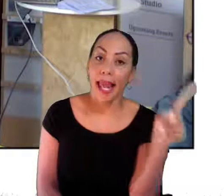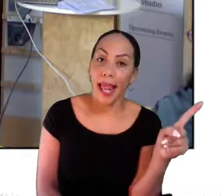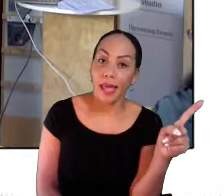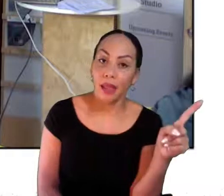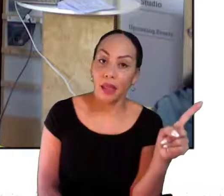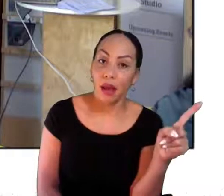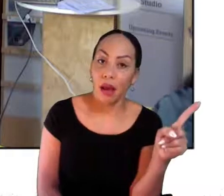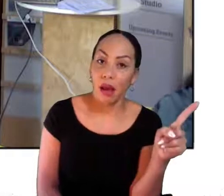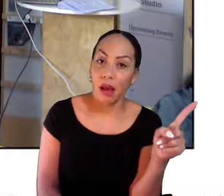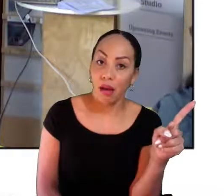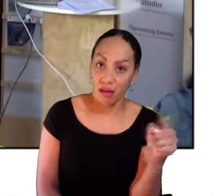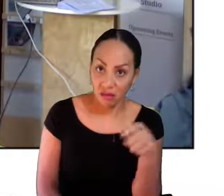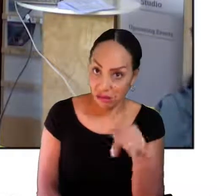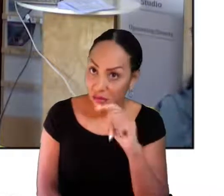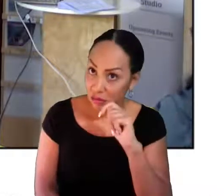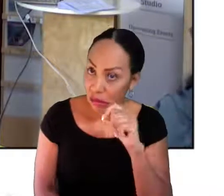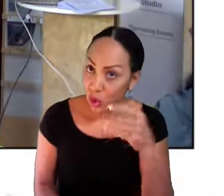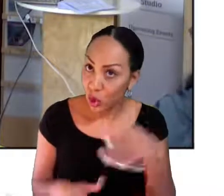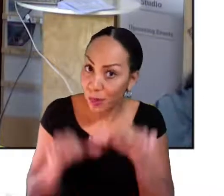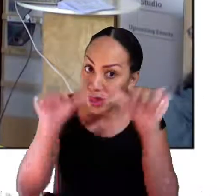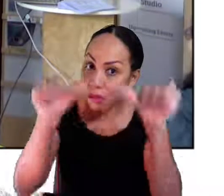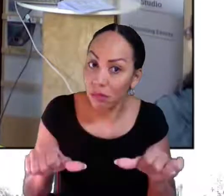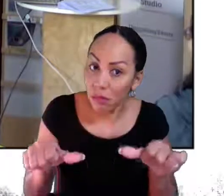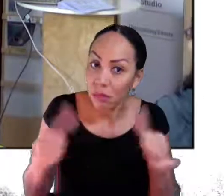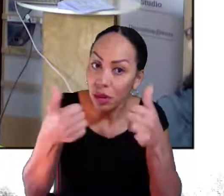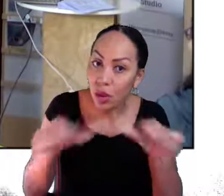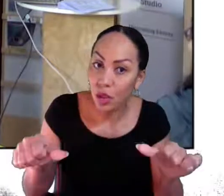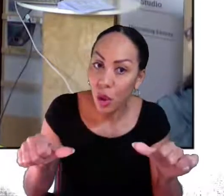we're ever going to sort it, are we? I think,